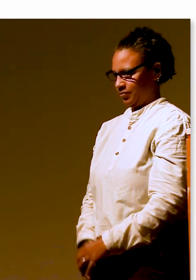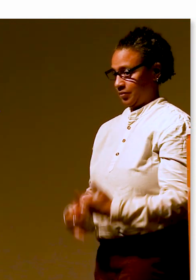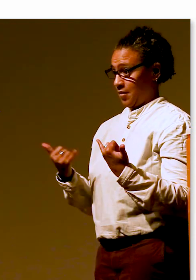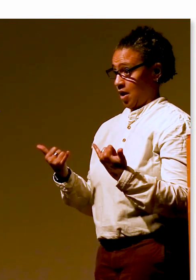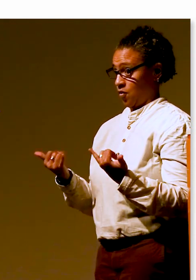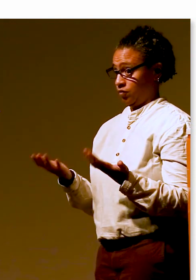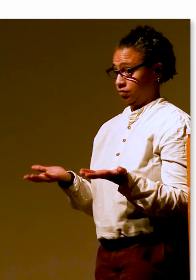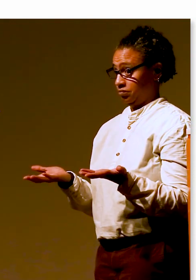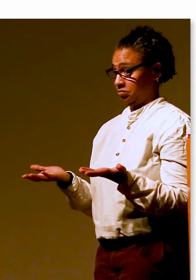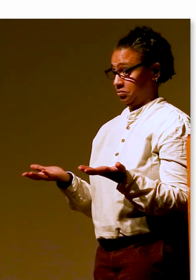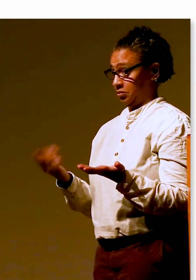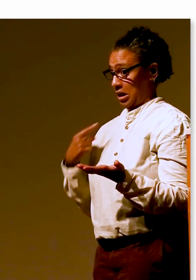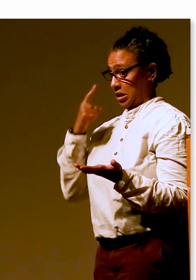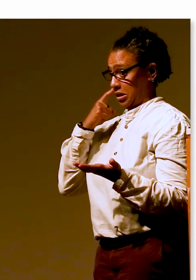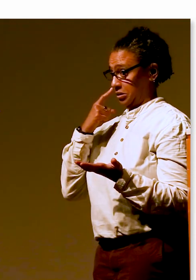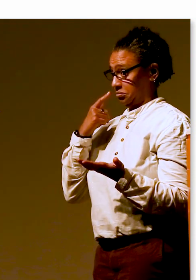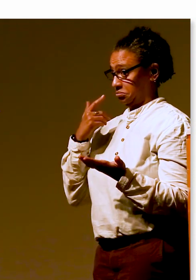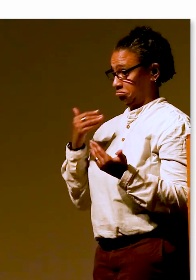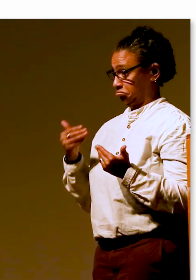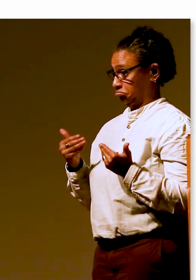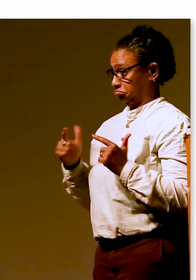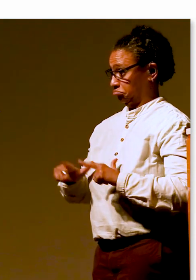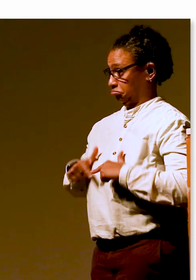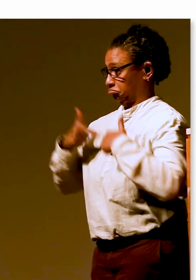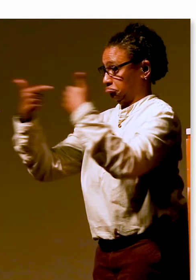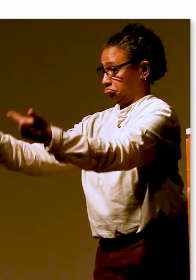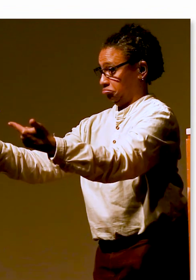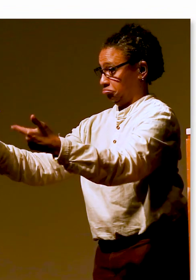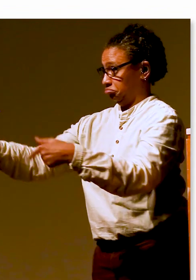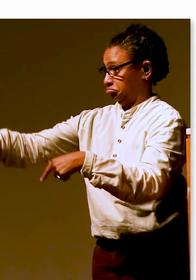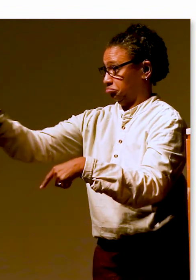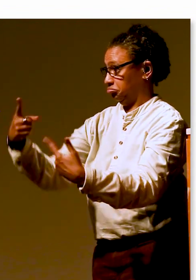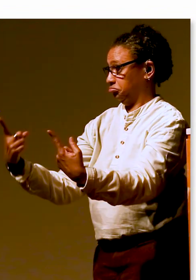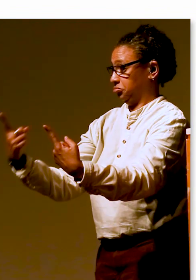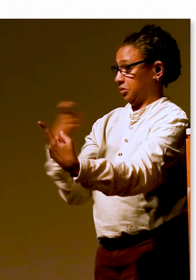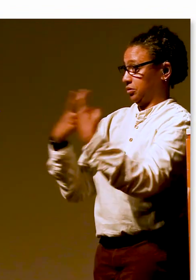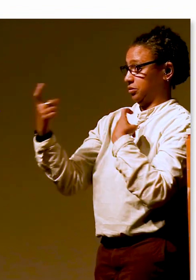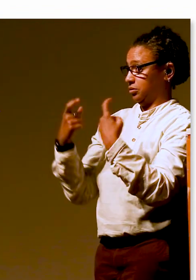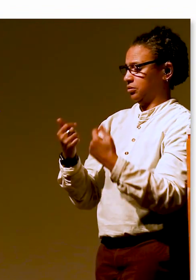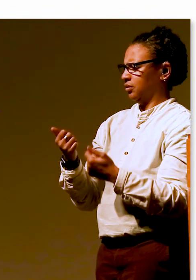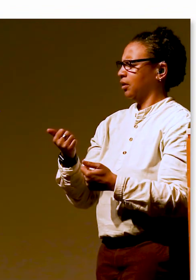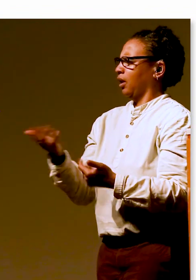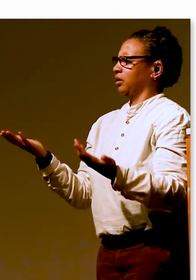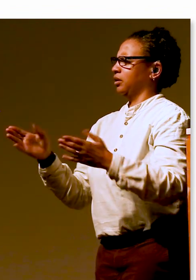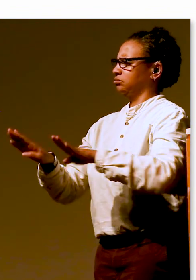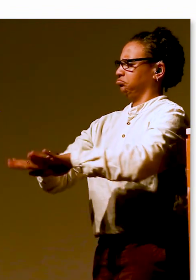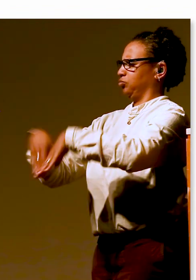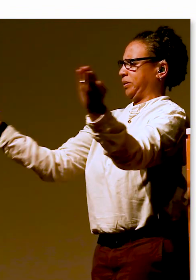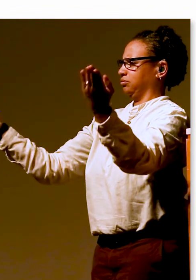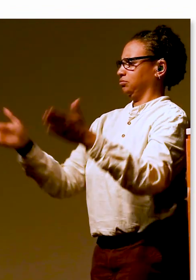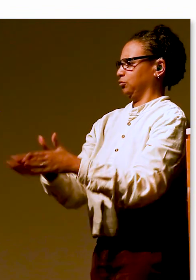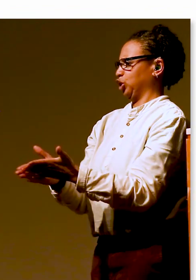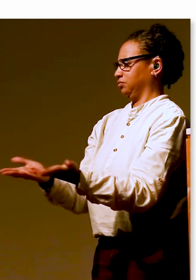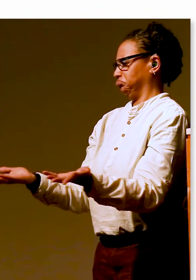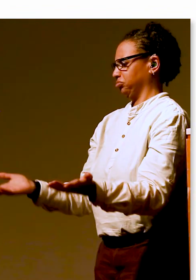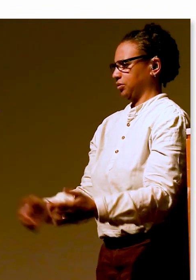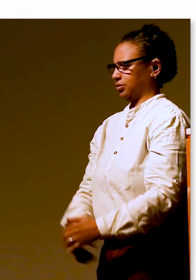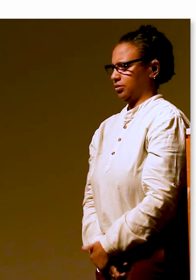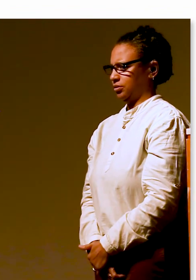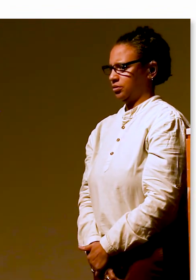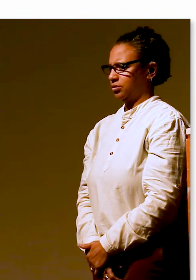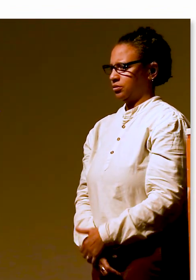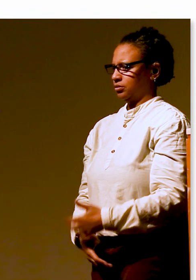So I think we'll open now for any questions about anything you all would like to talk about. We can bring mics to